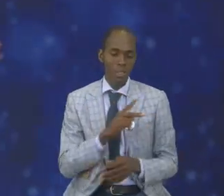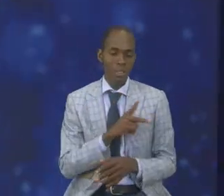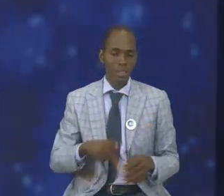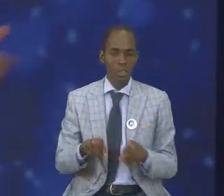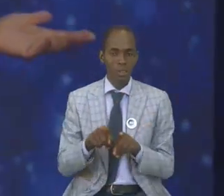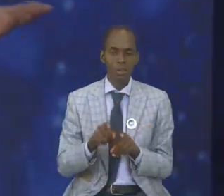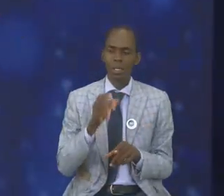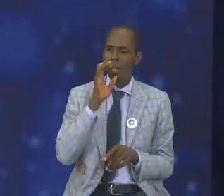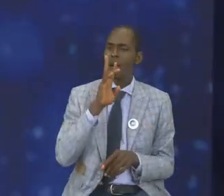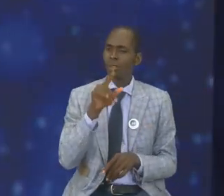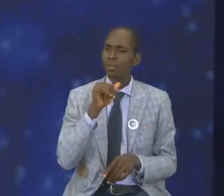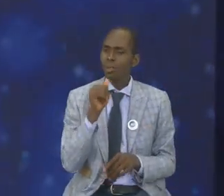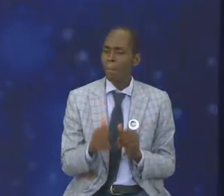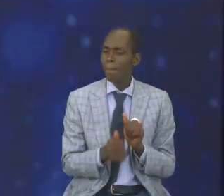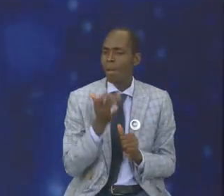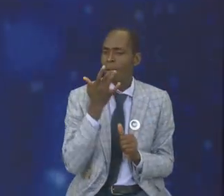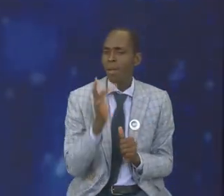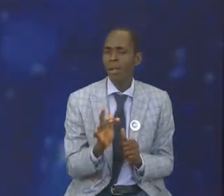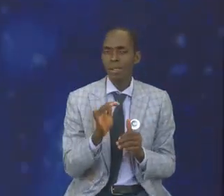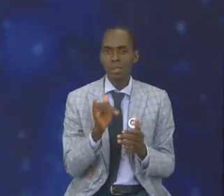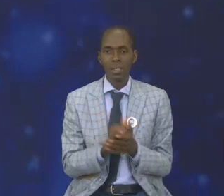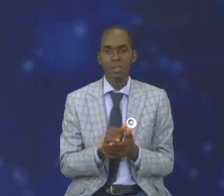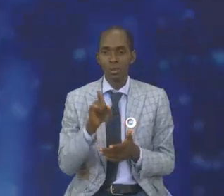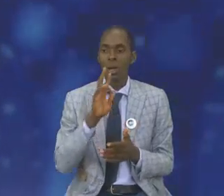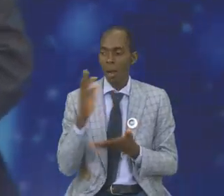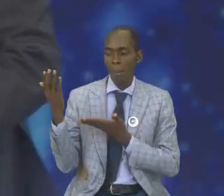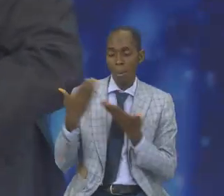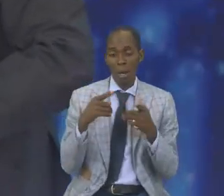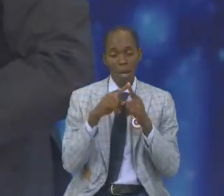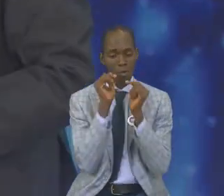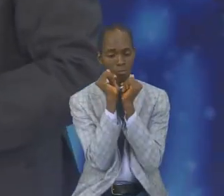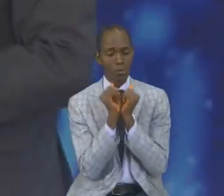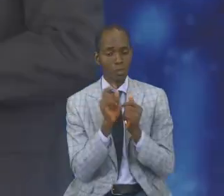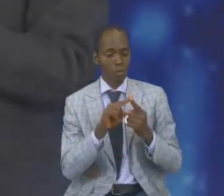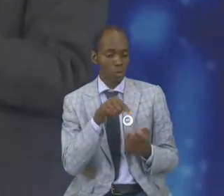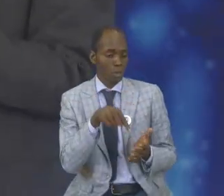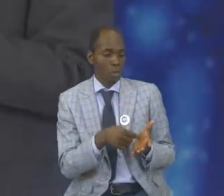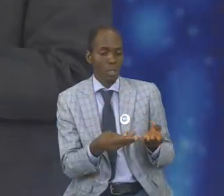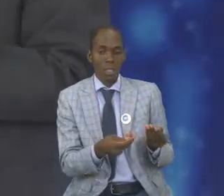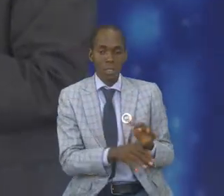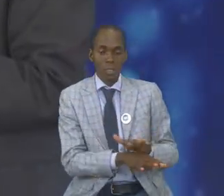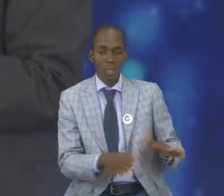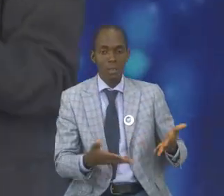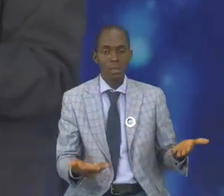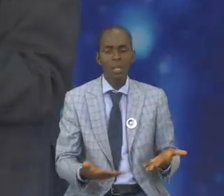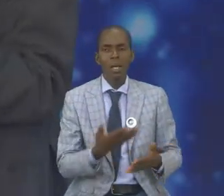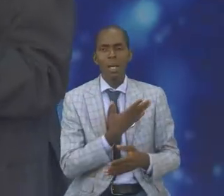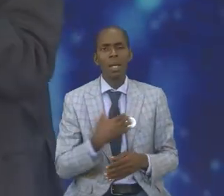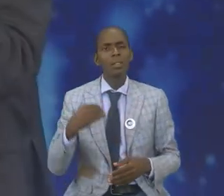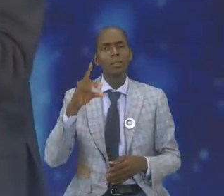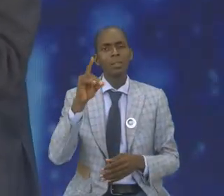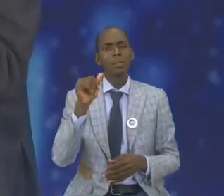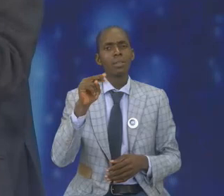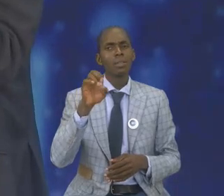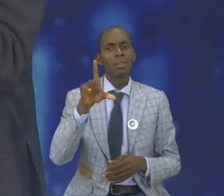you lucky? You are brought as captives to the land of Babylon. And Daniel knew that